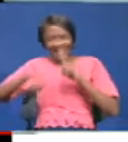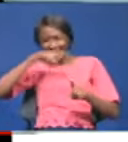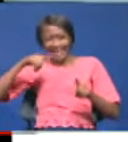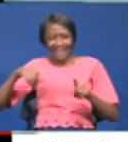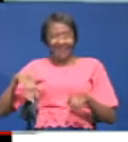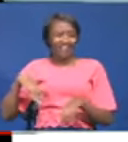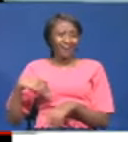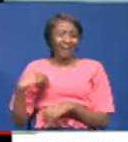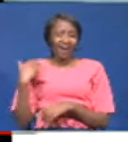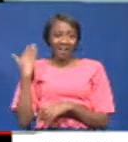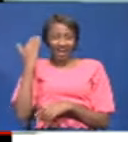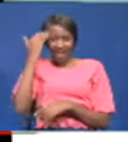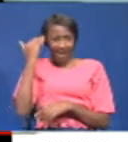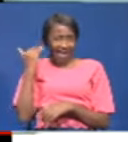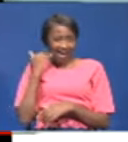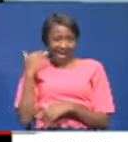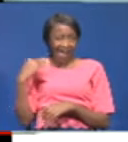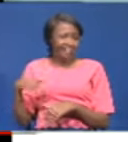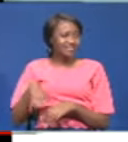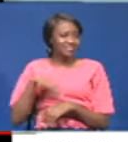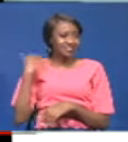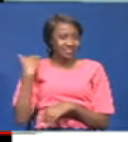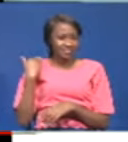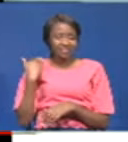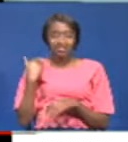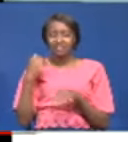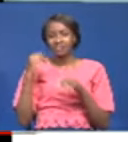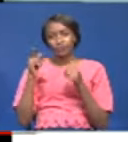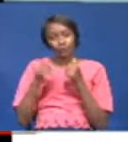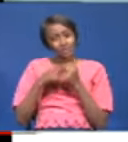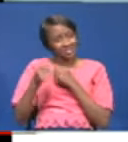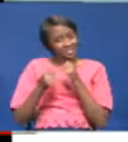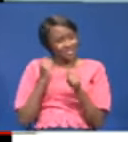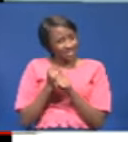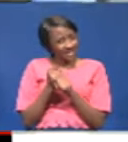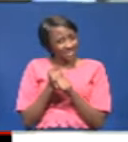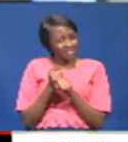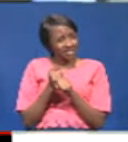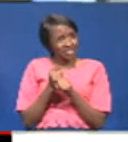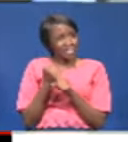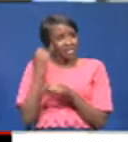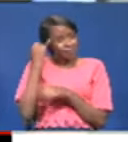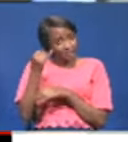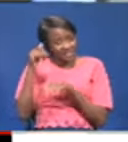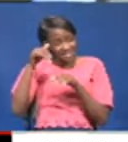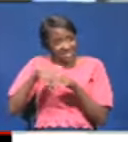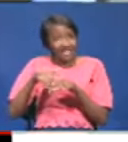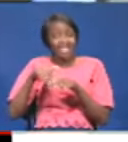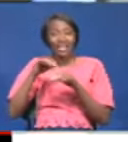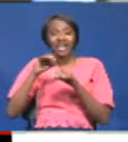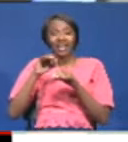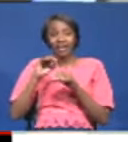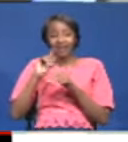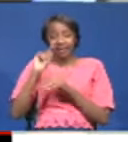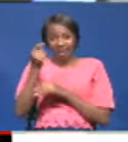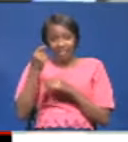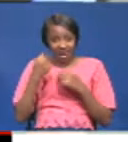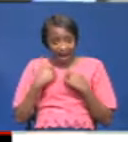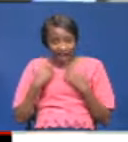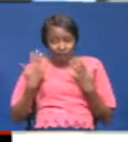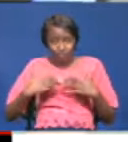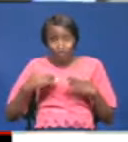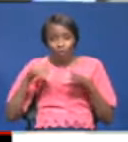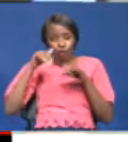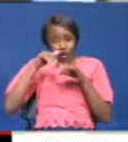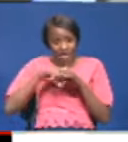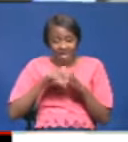Facebook become the recruiting ground for extremists in Kenya. This was planned on Facebook and